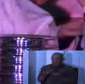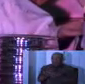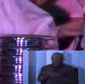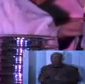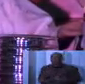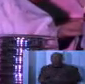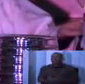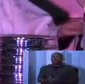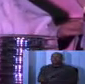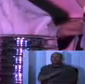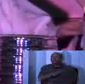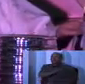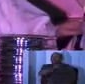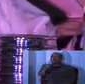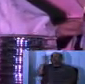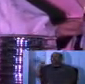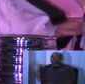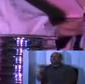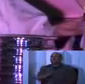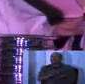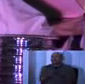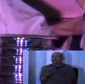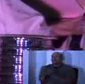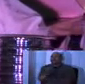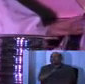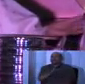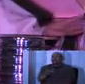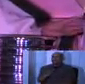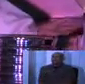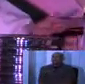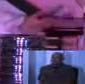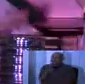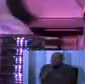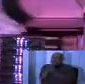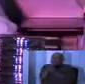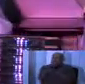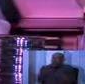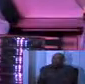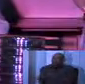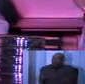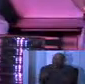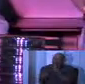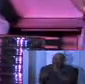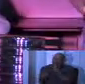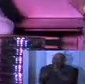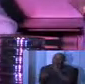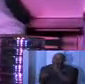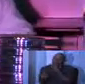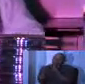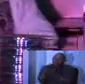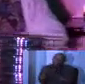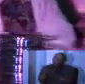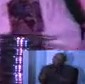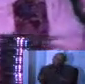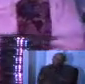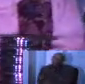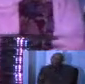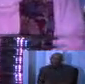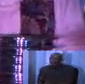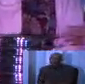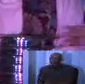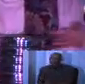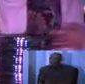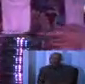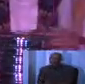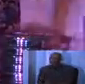of Christmas, Jesus Christ, the Blessed One. Amen. And amen.